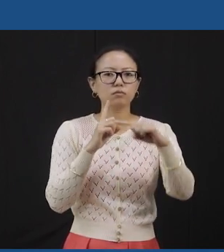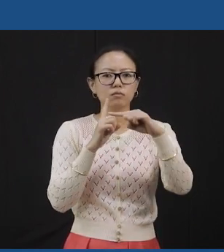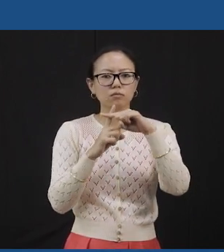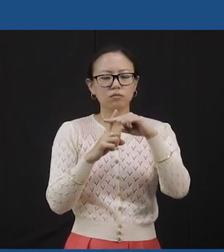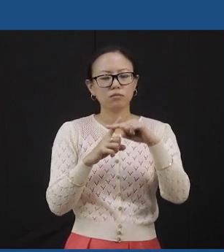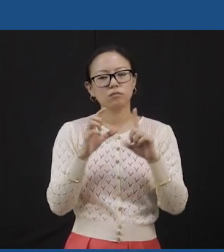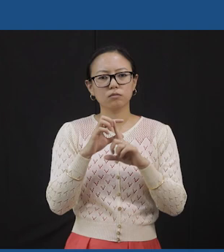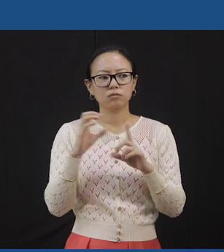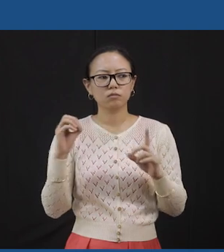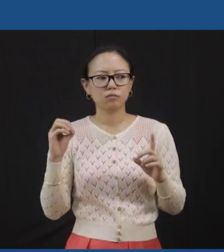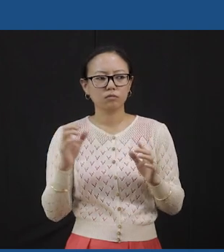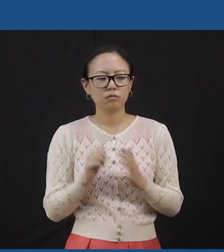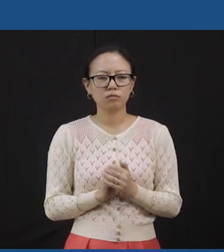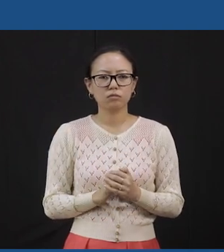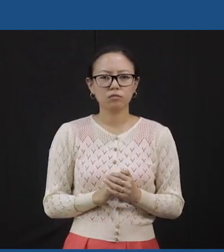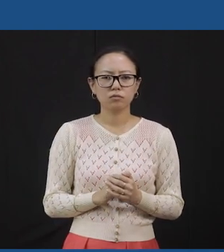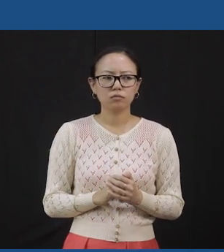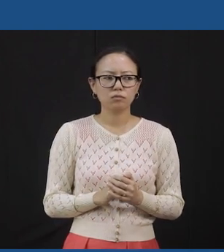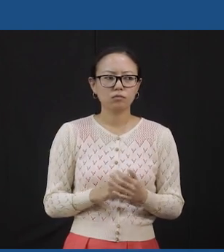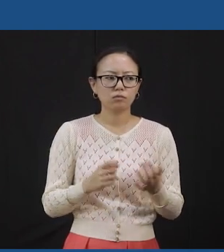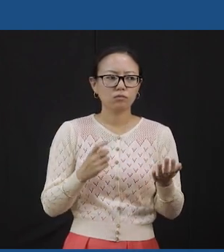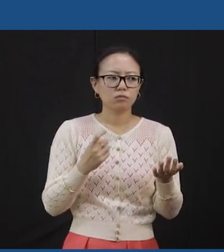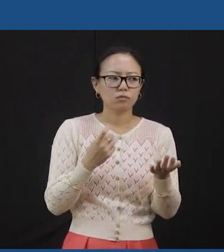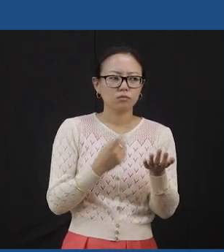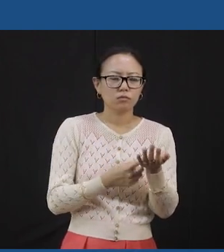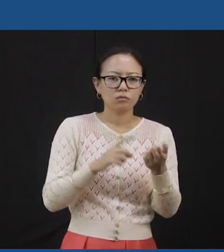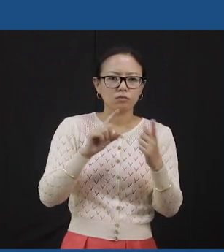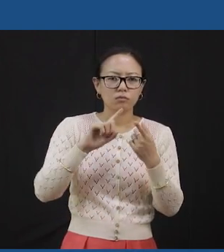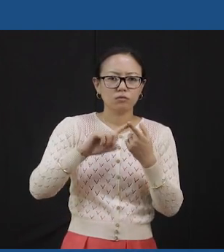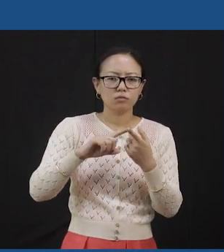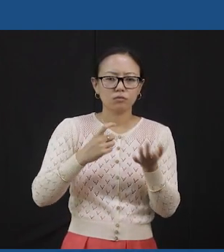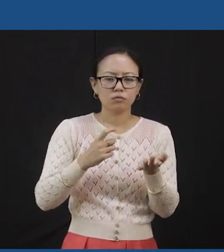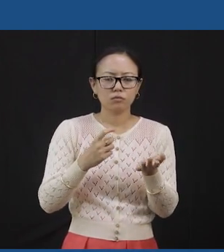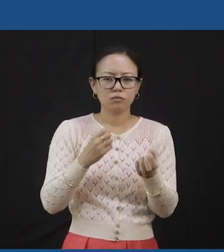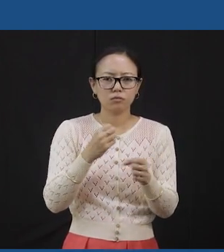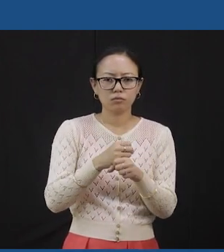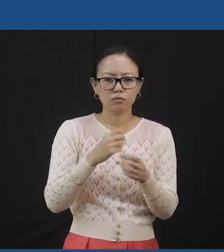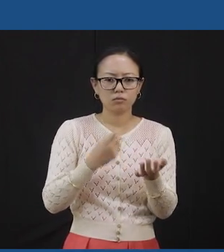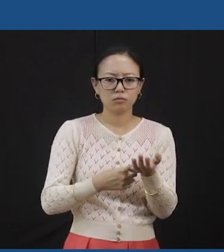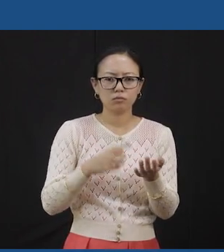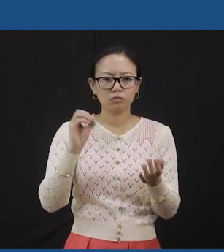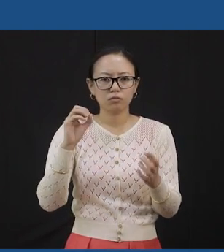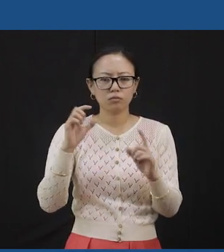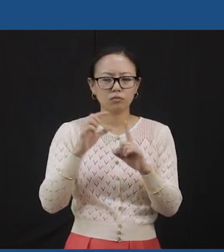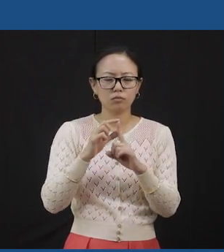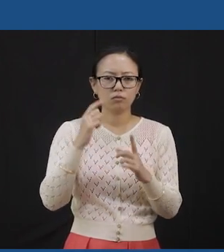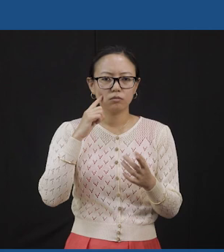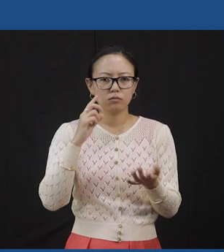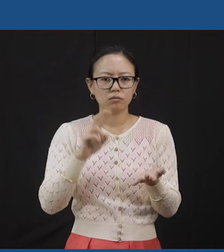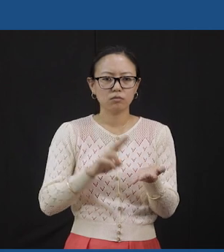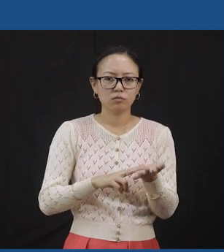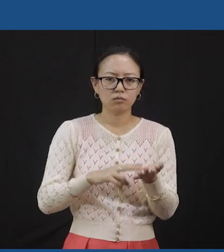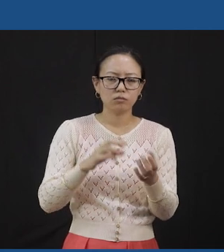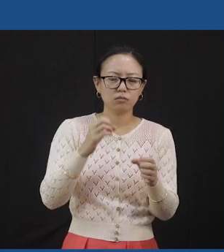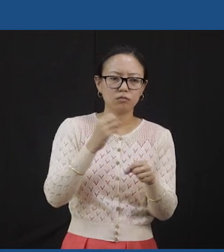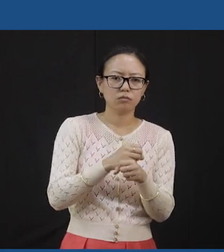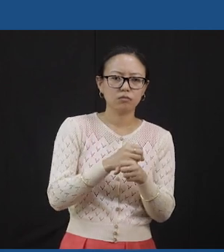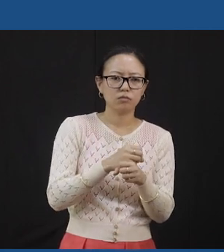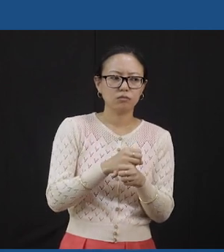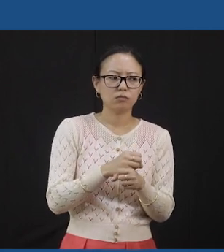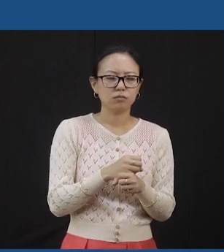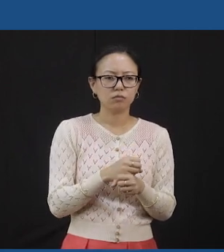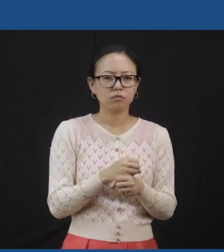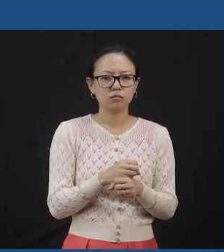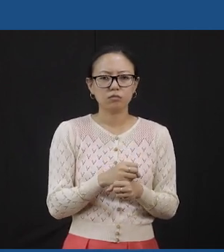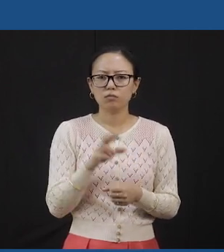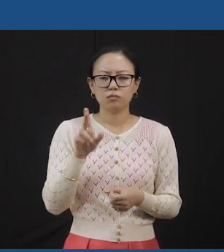So let me repeat again. Regrouping means rearranging the group according to the place value. Rearranging the group